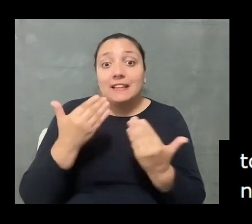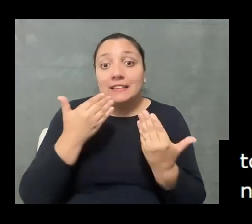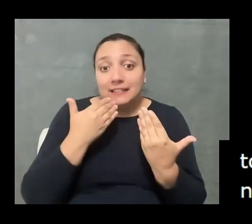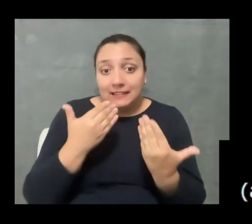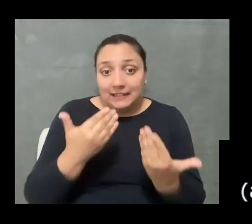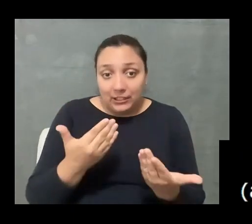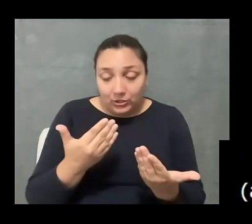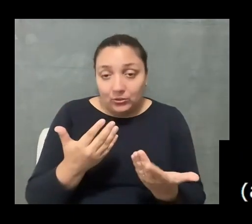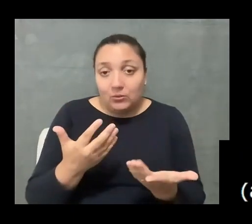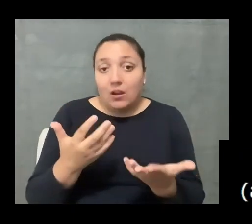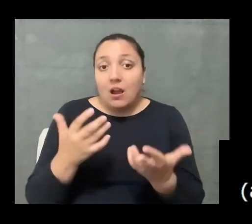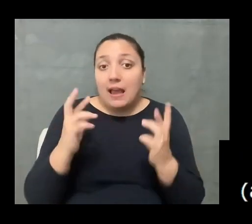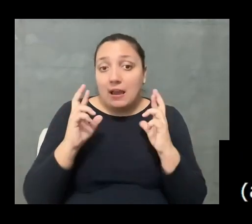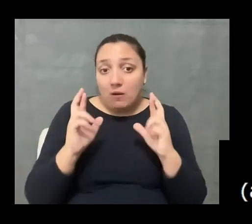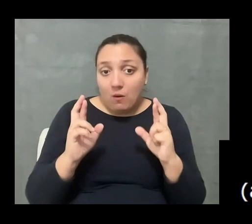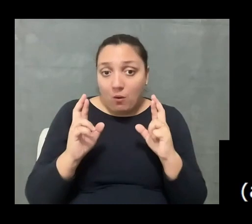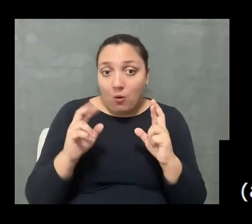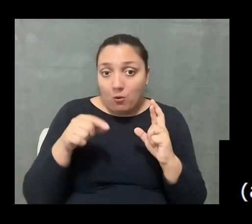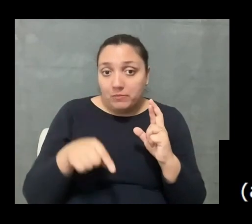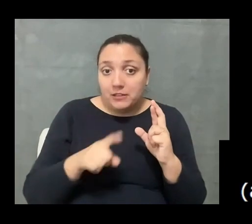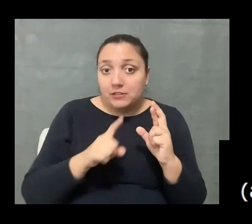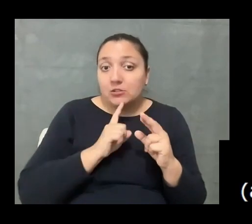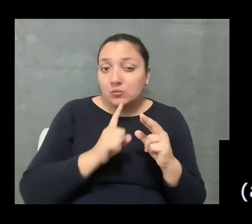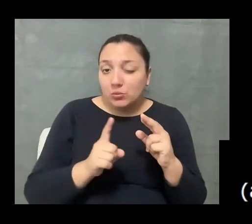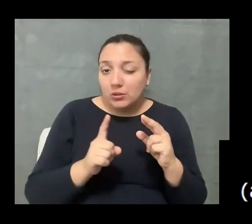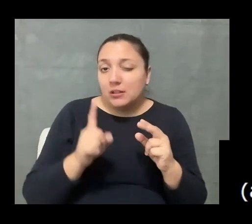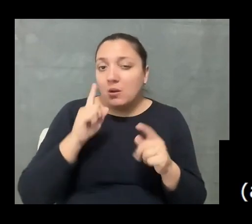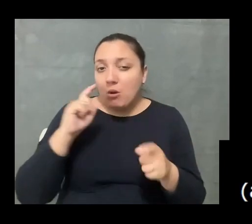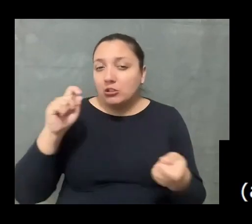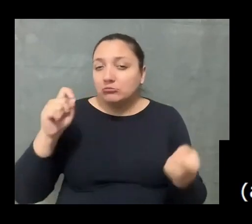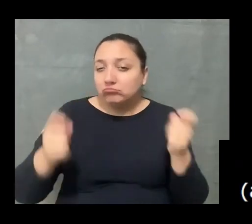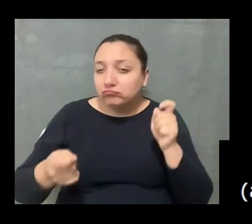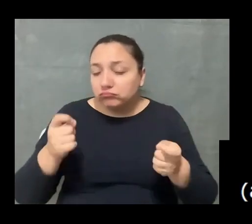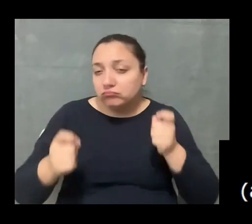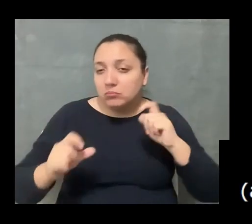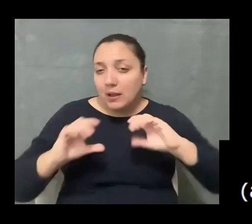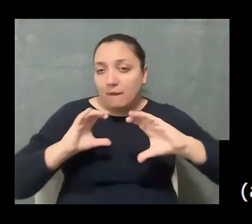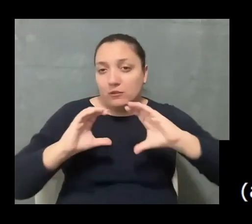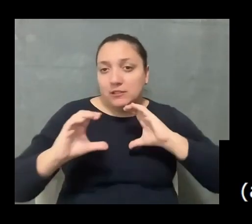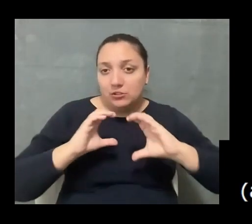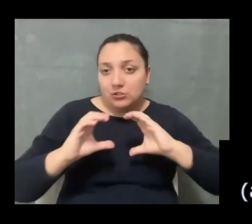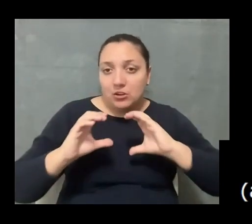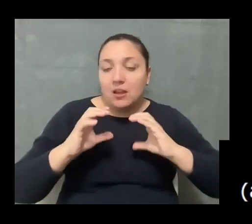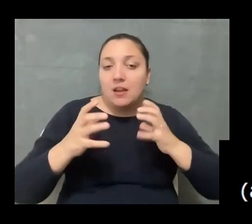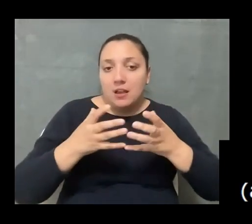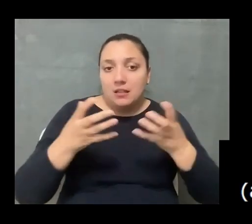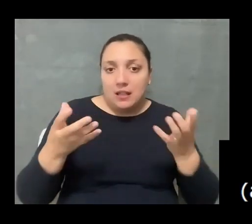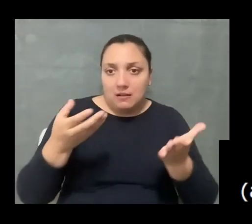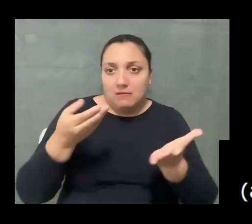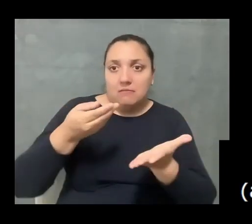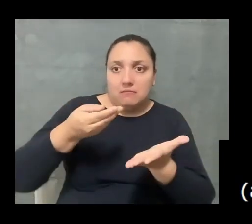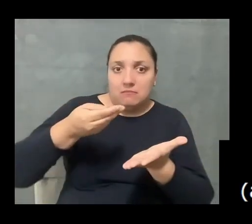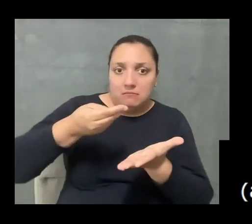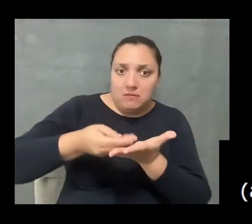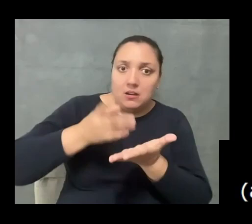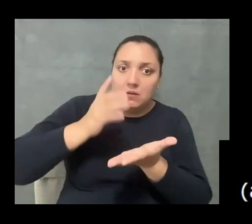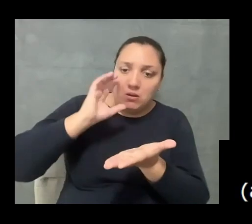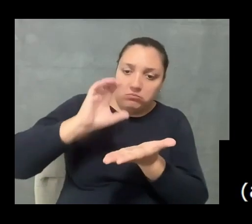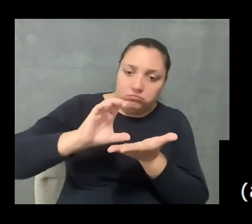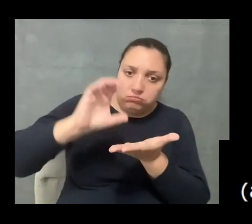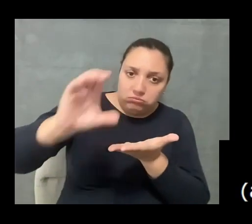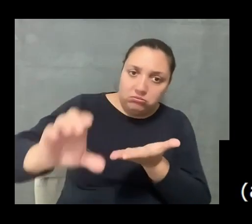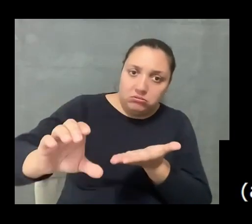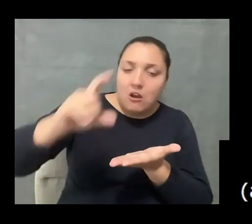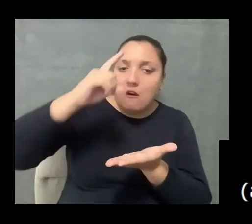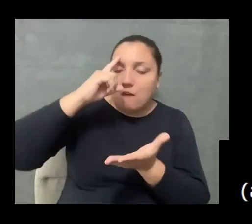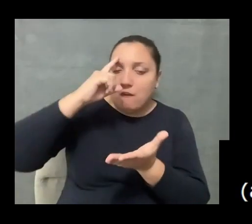That said, I hope that this is really, truly shaping the conversation and that a substantial amount of money goes towards